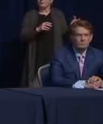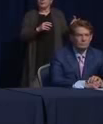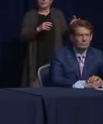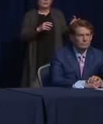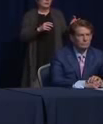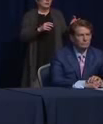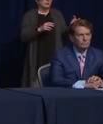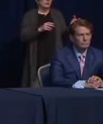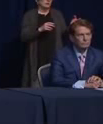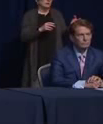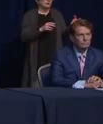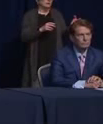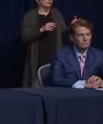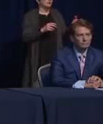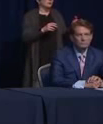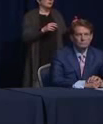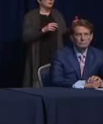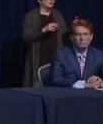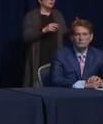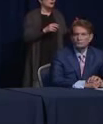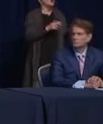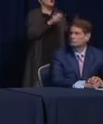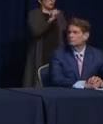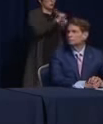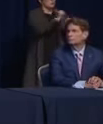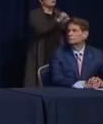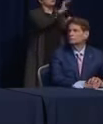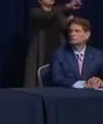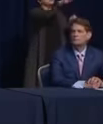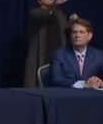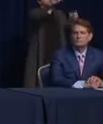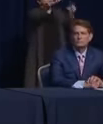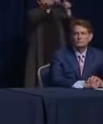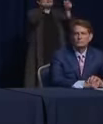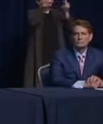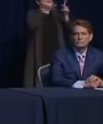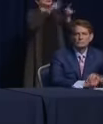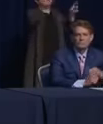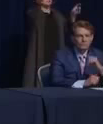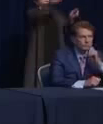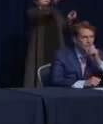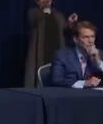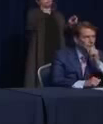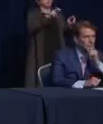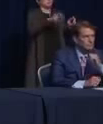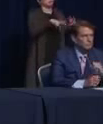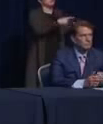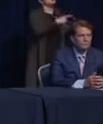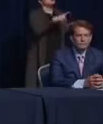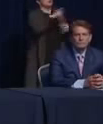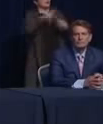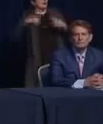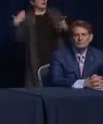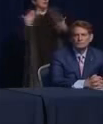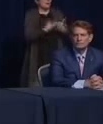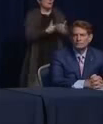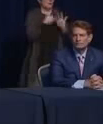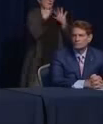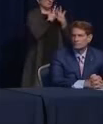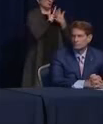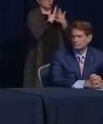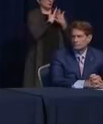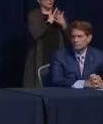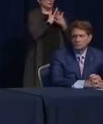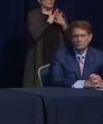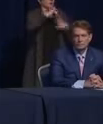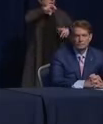point also need to be checked at the door, screened for symptoms and temperature check. Thank